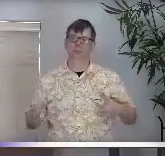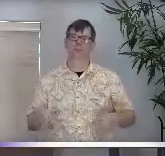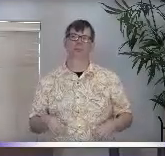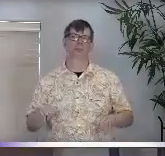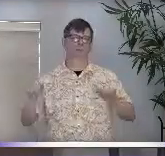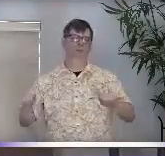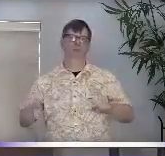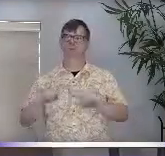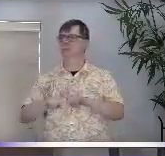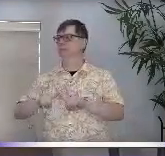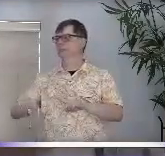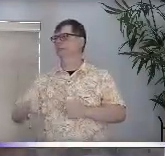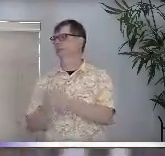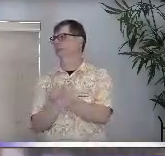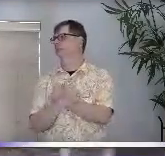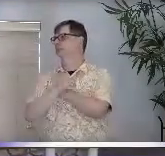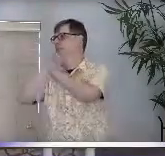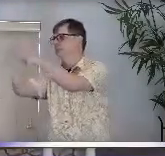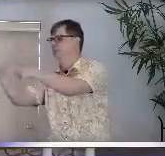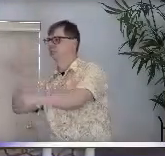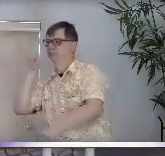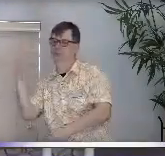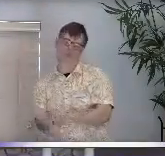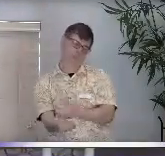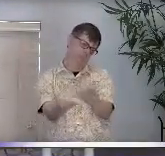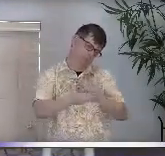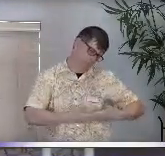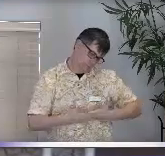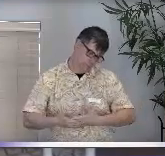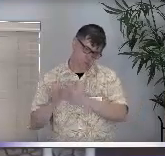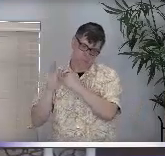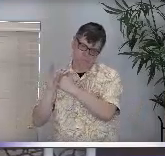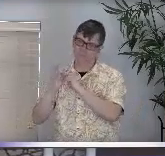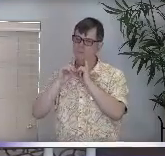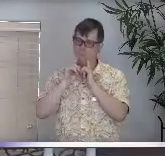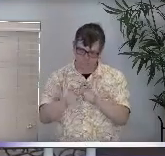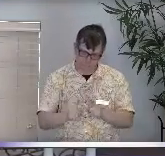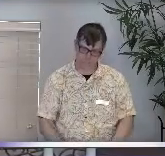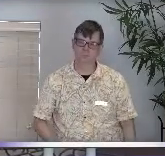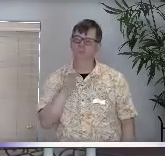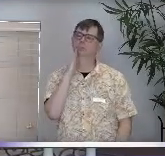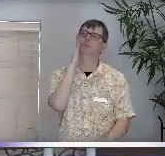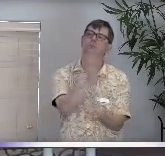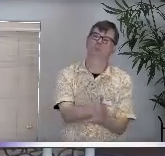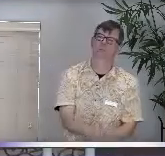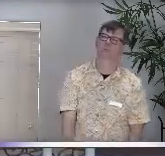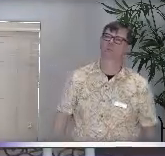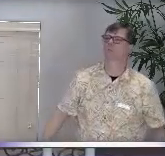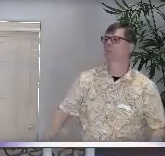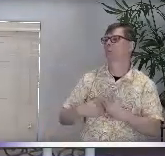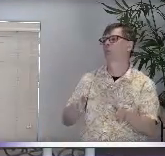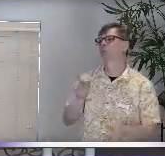lie. And you can release them from the responsibility of carrying it. And you could just tell the truth. It opens